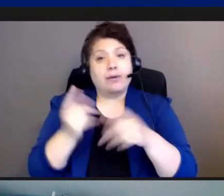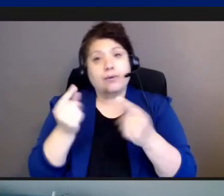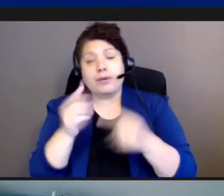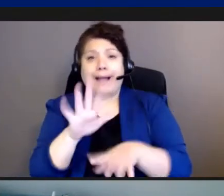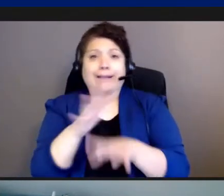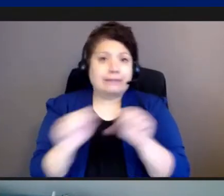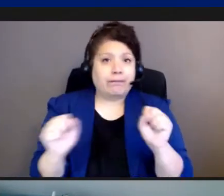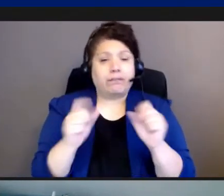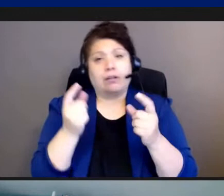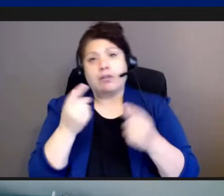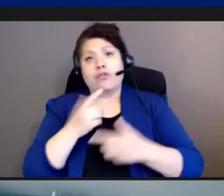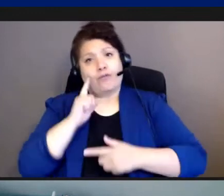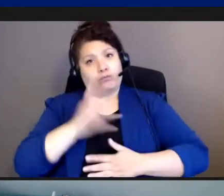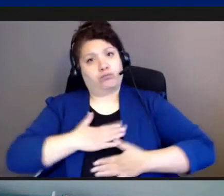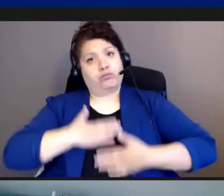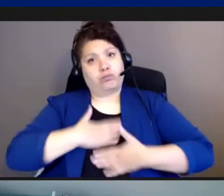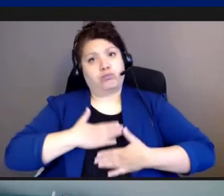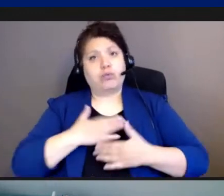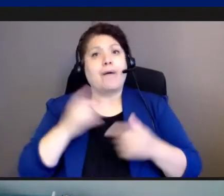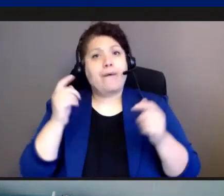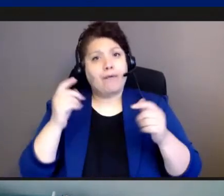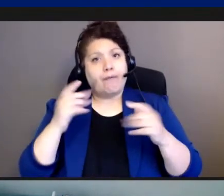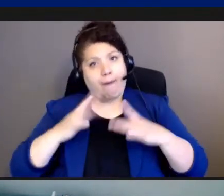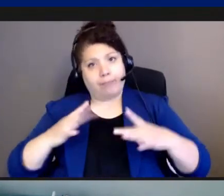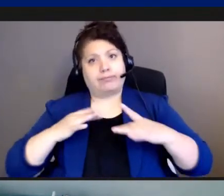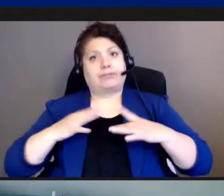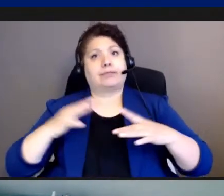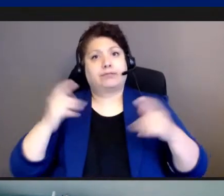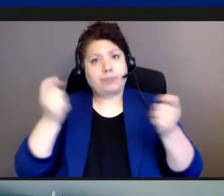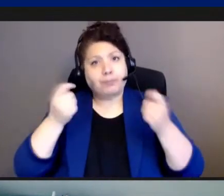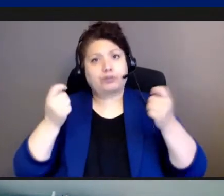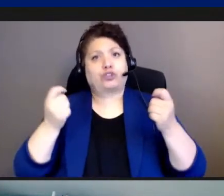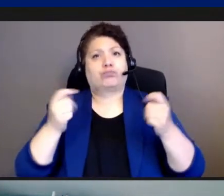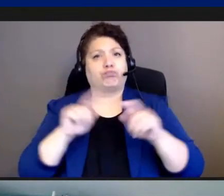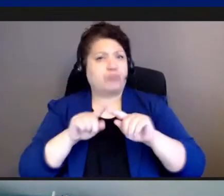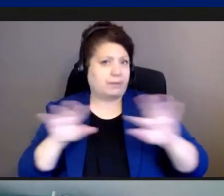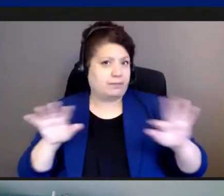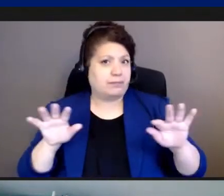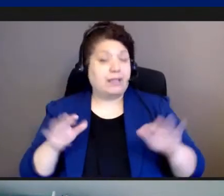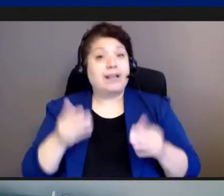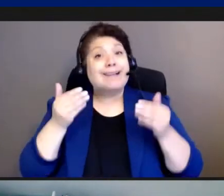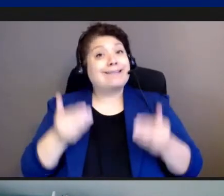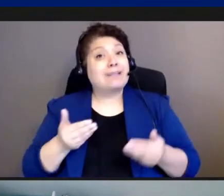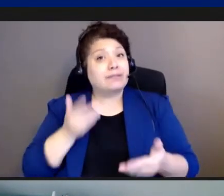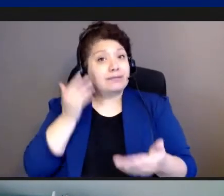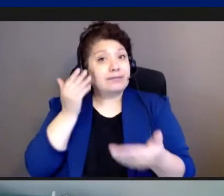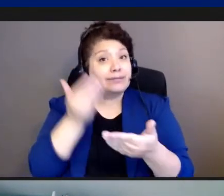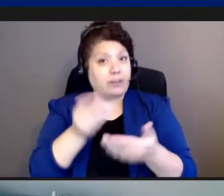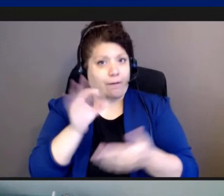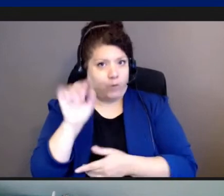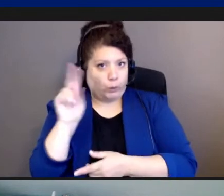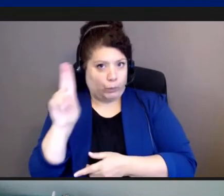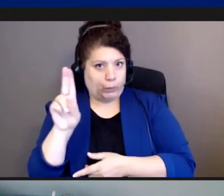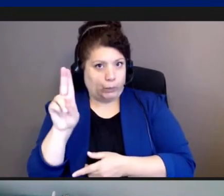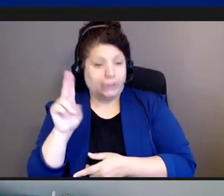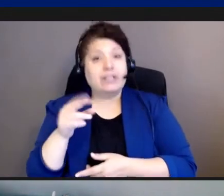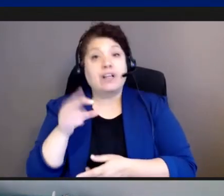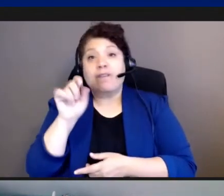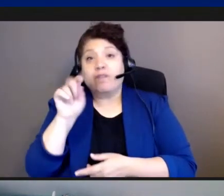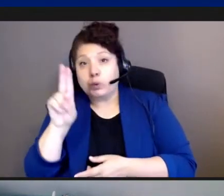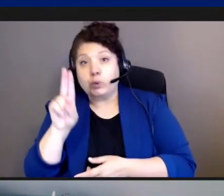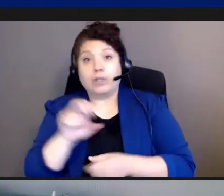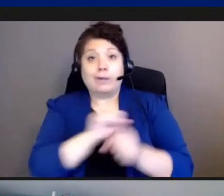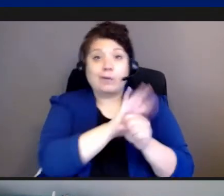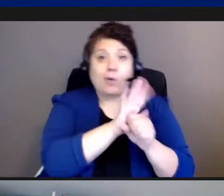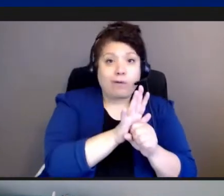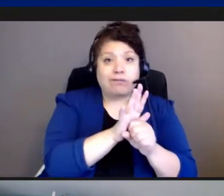celebrate your favorite holidays. And of course, we are also approaching flu season. With flu and COVID-19 viruses to be in our